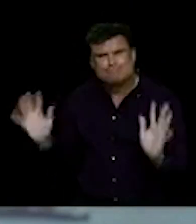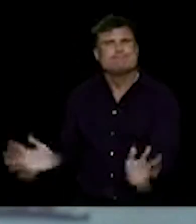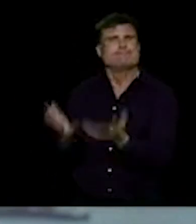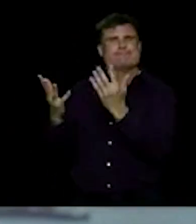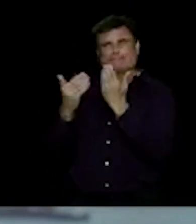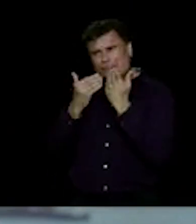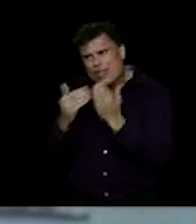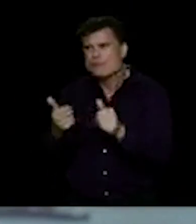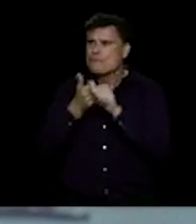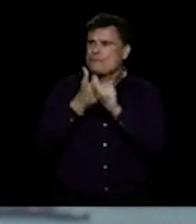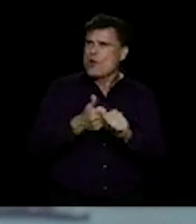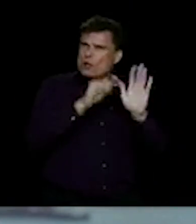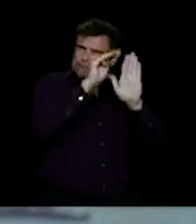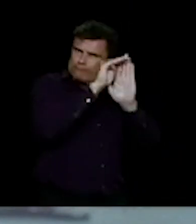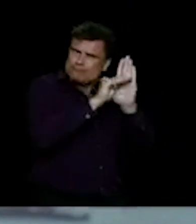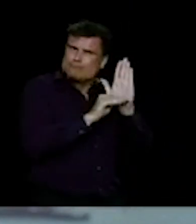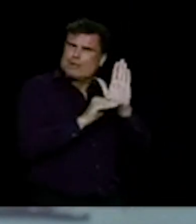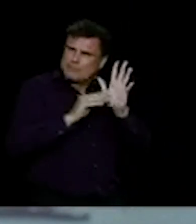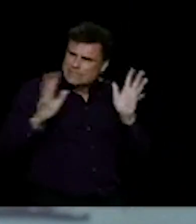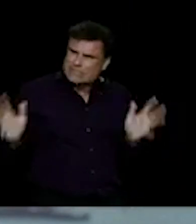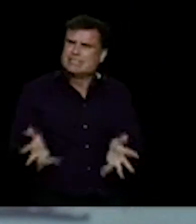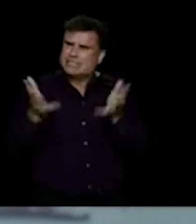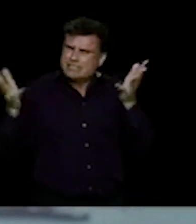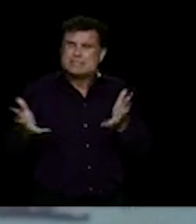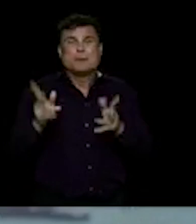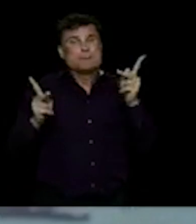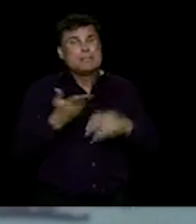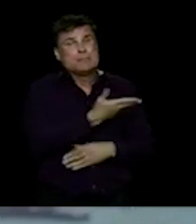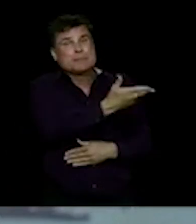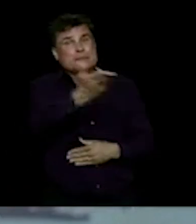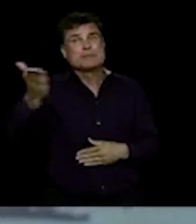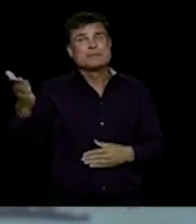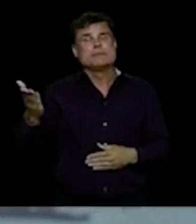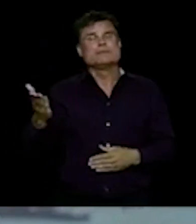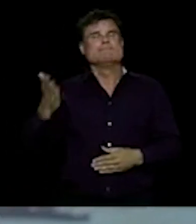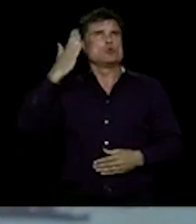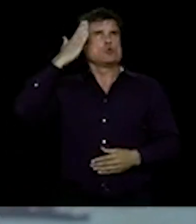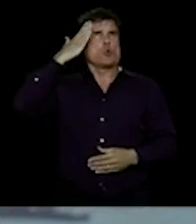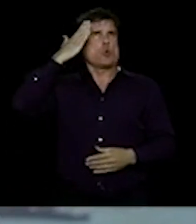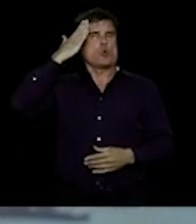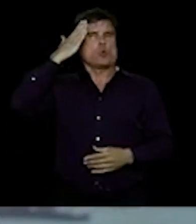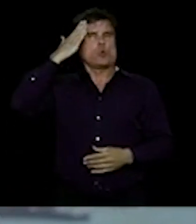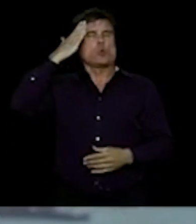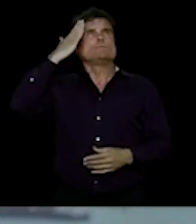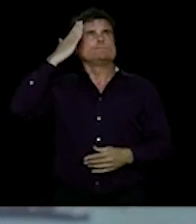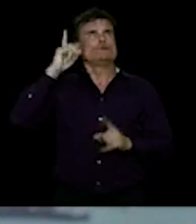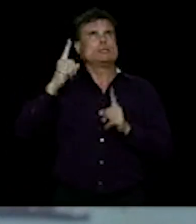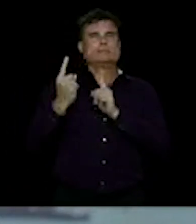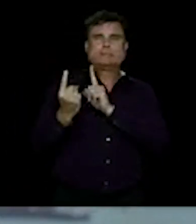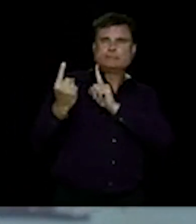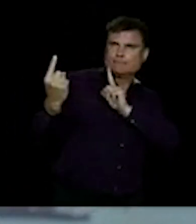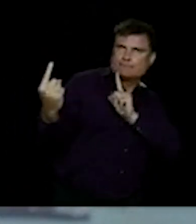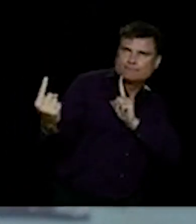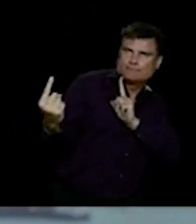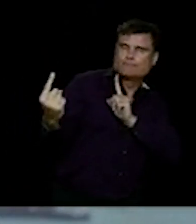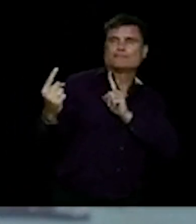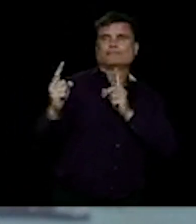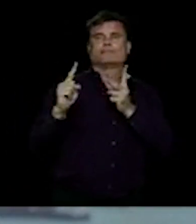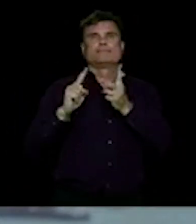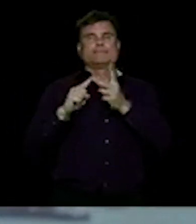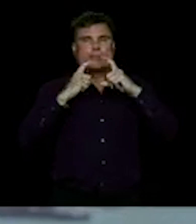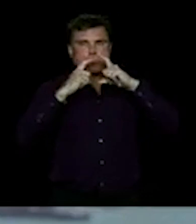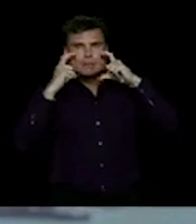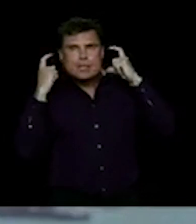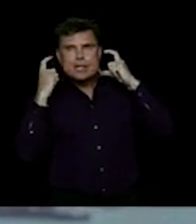small, by keeping those distances, by wearing masks where it's appropriate, and I think it's made a difference. Do you have a